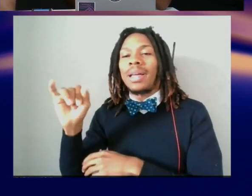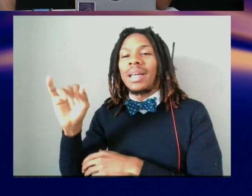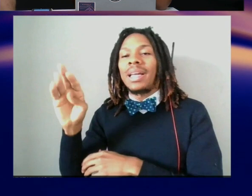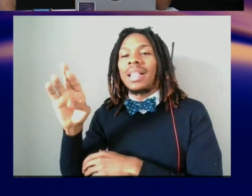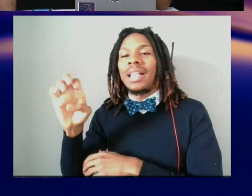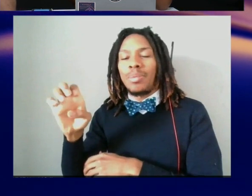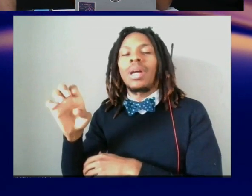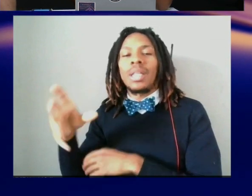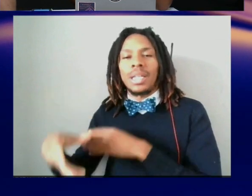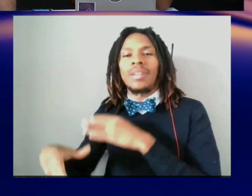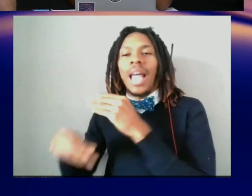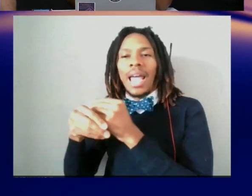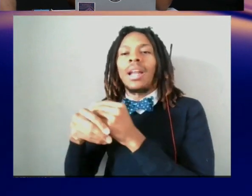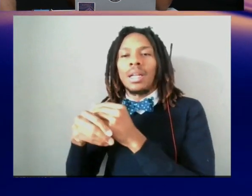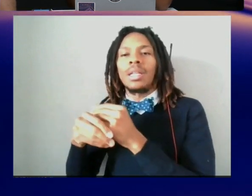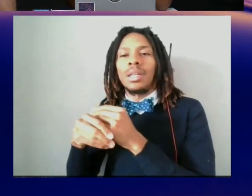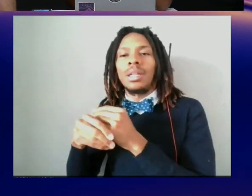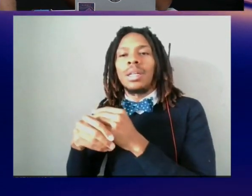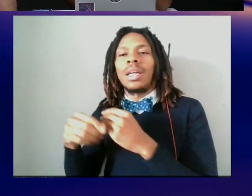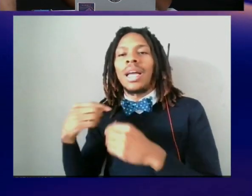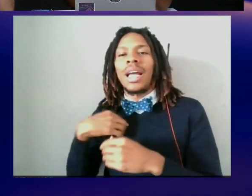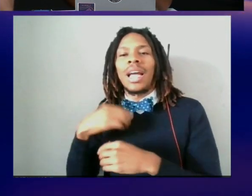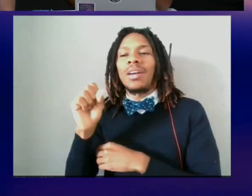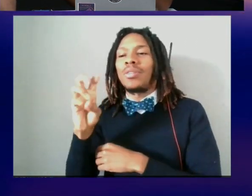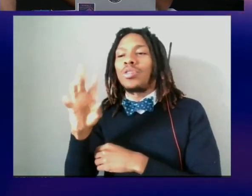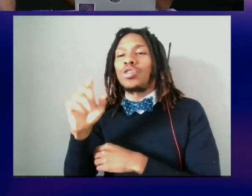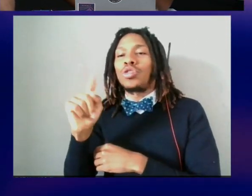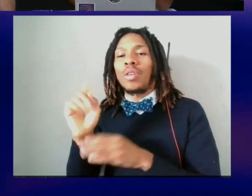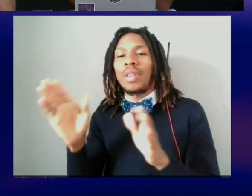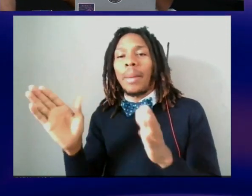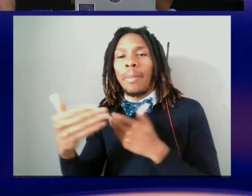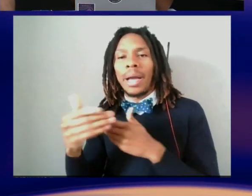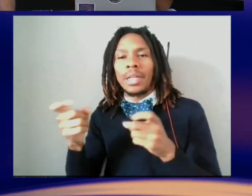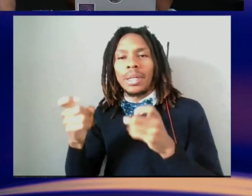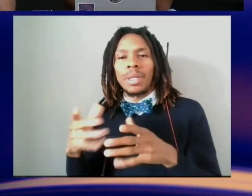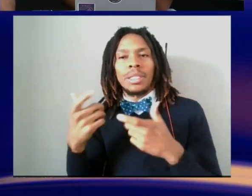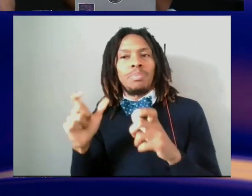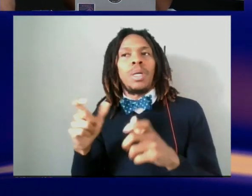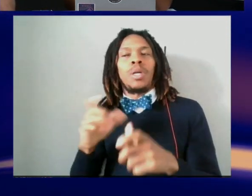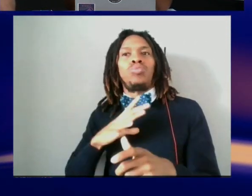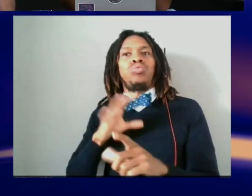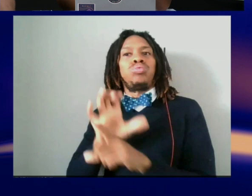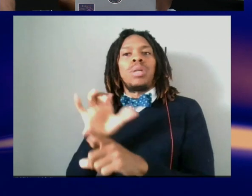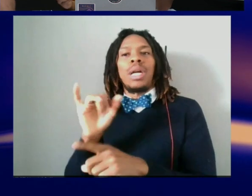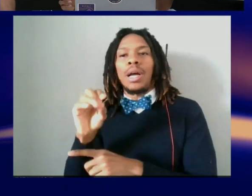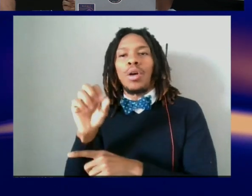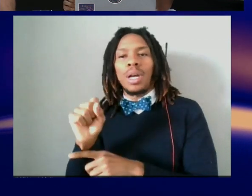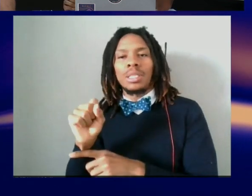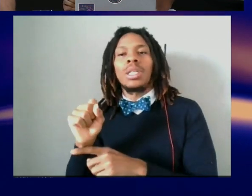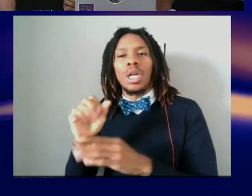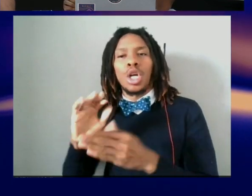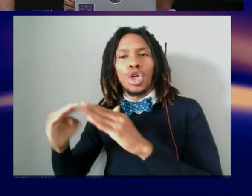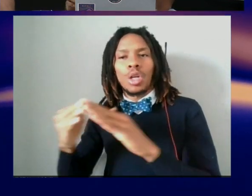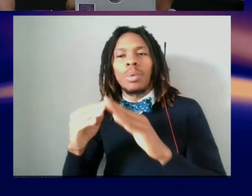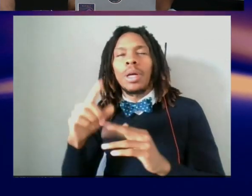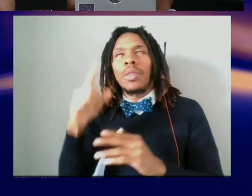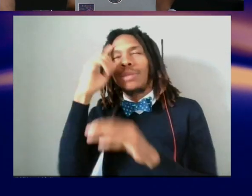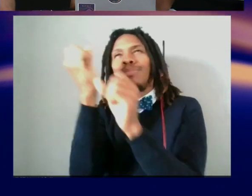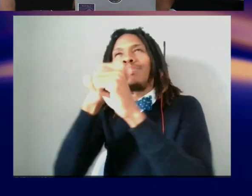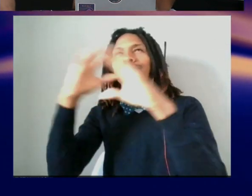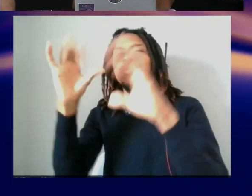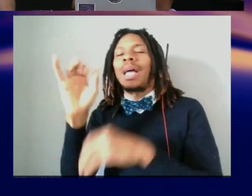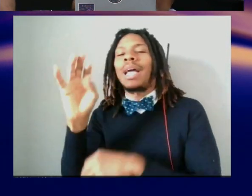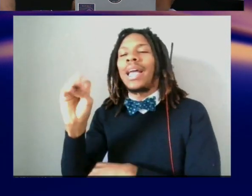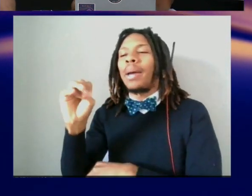been added using Swift Package Manager. Really big deal in the iOS community. Just think about it as NPM,